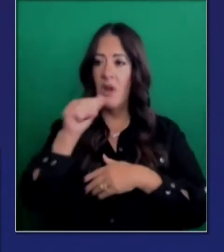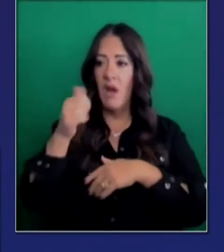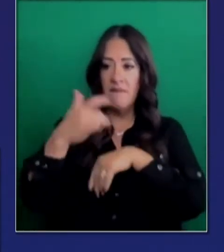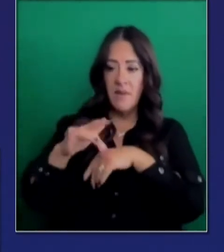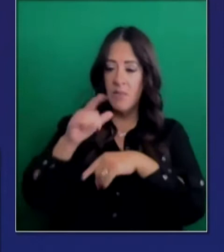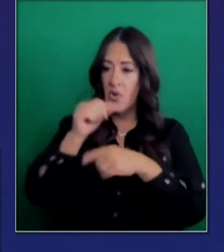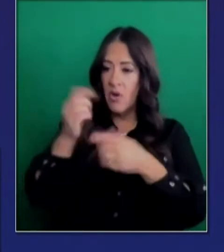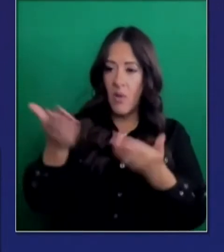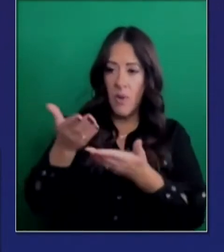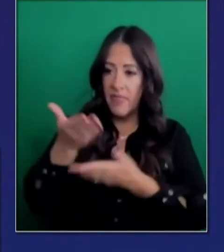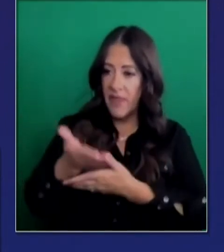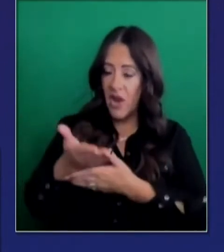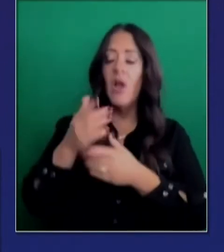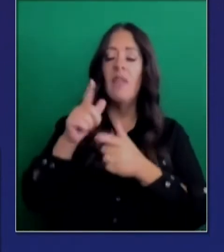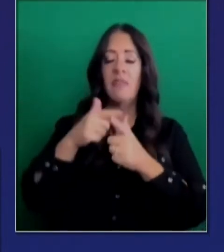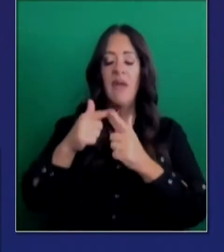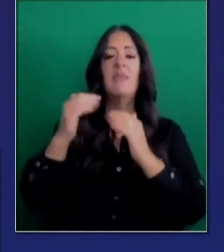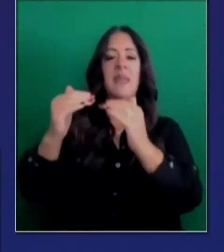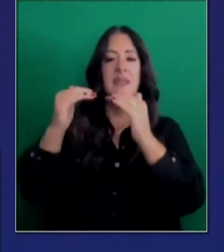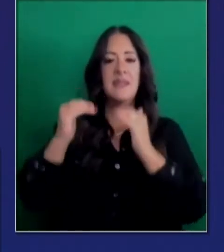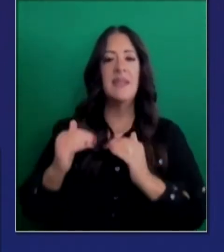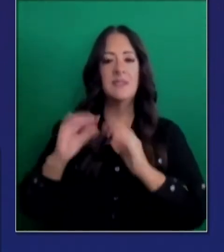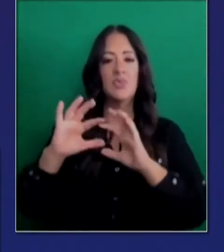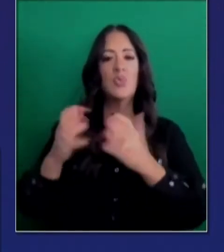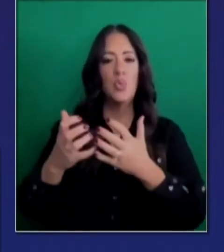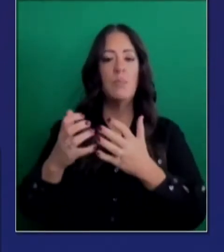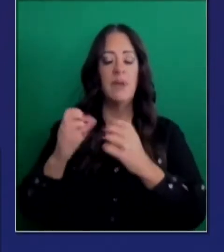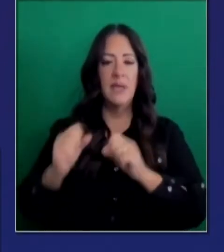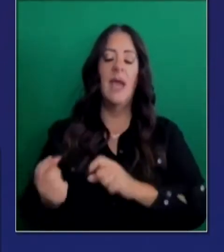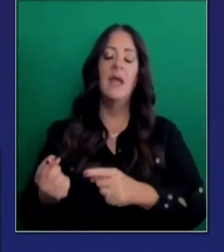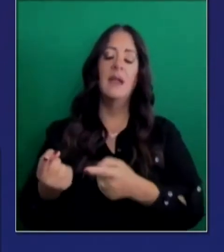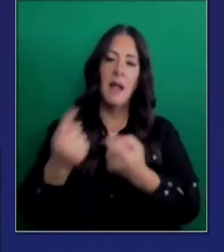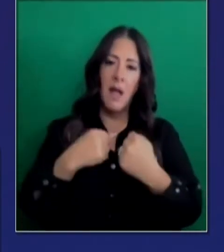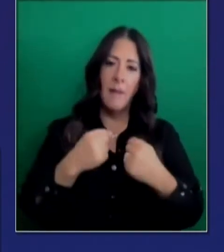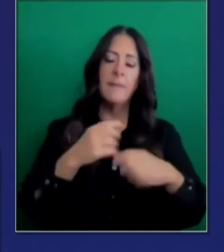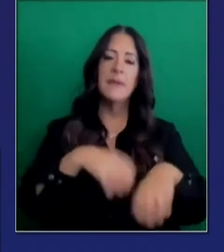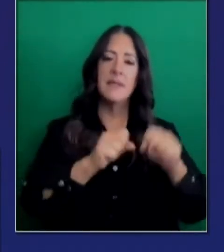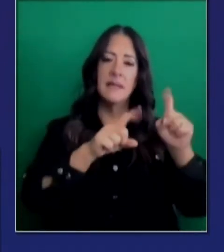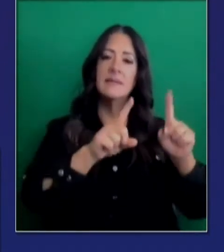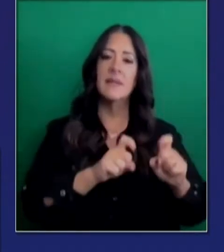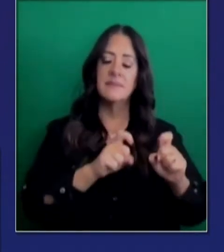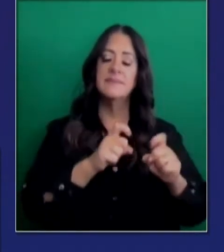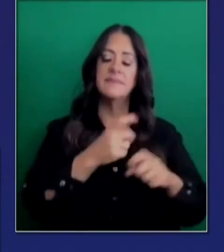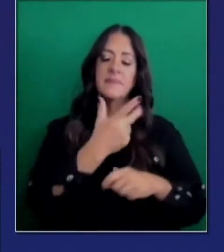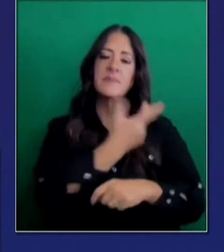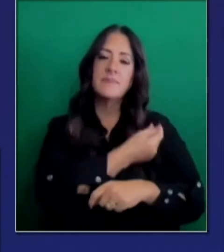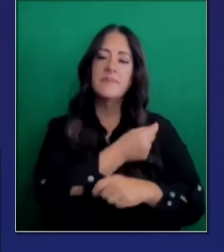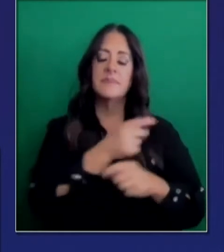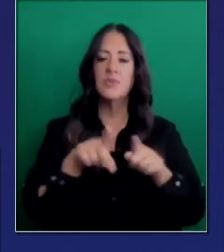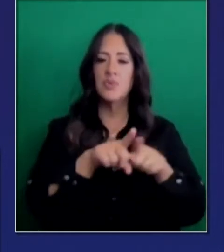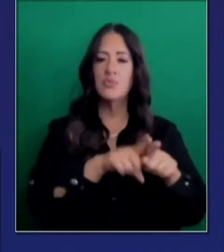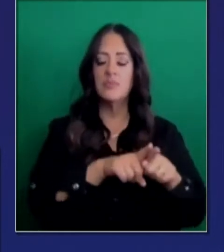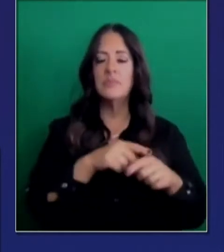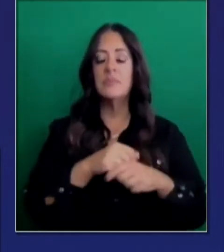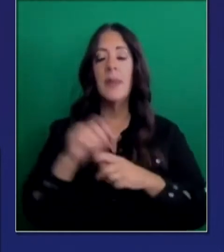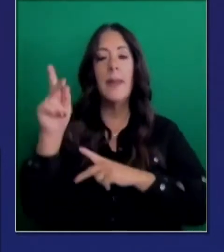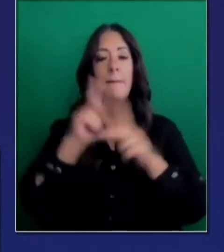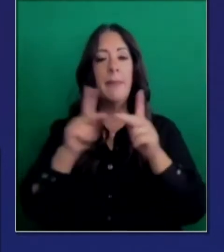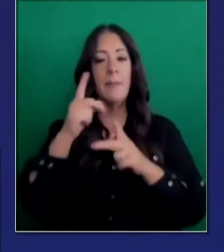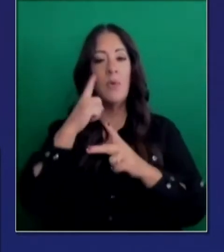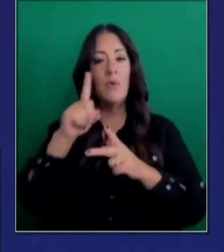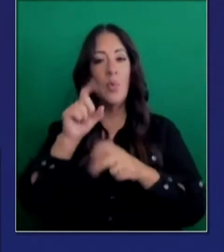more flexibility, more capacity. So people in the education system can expect to start getting